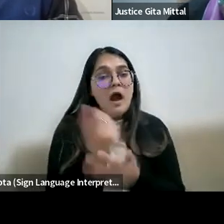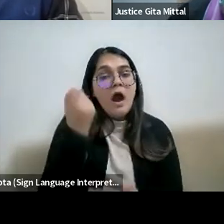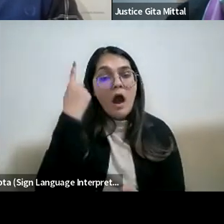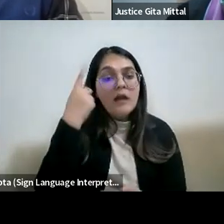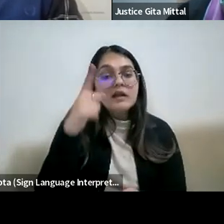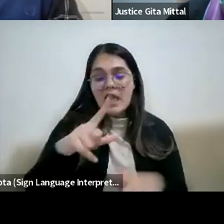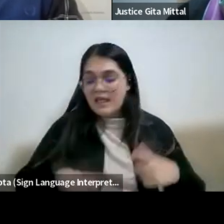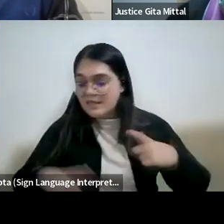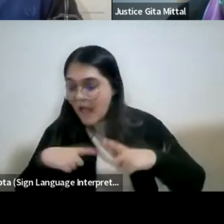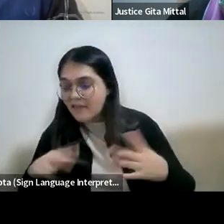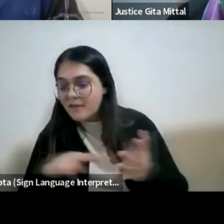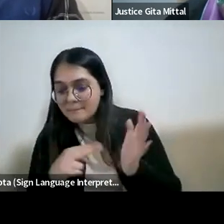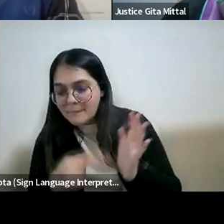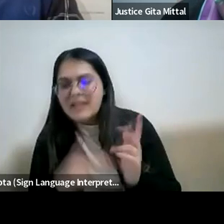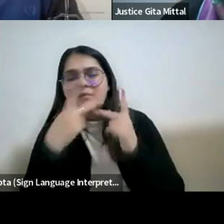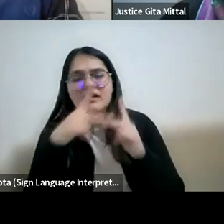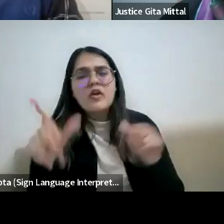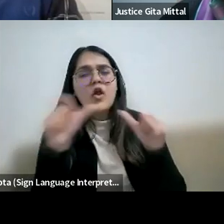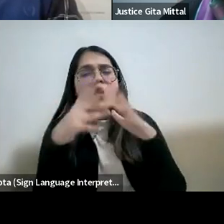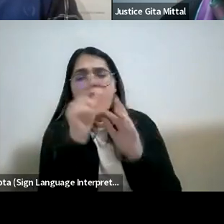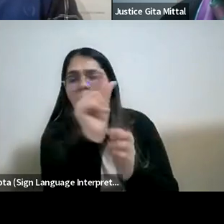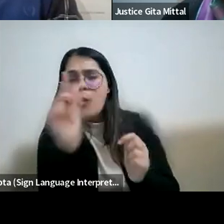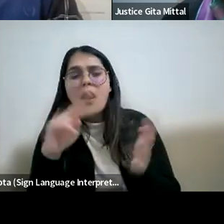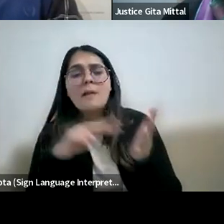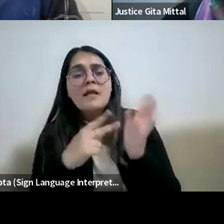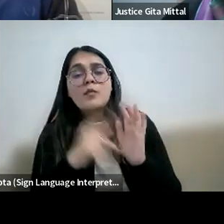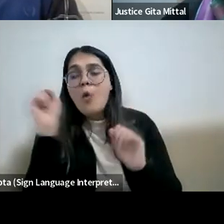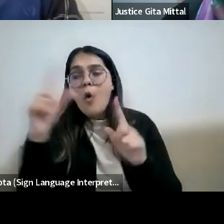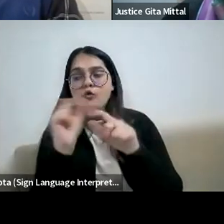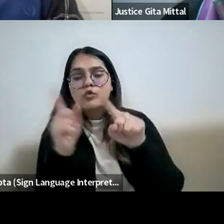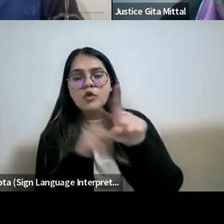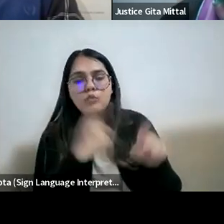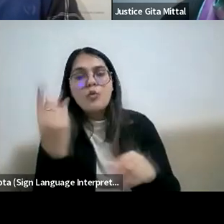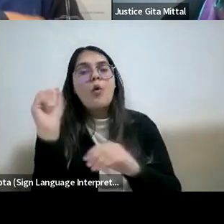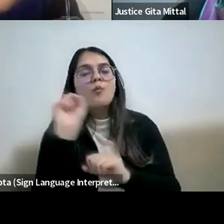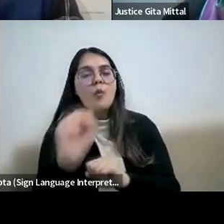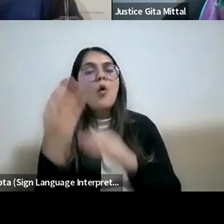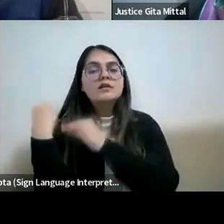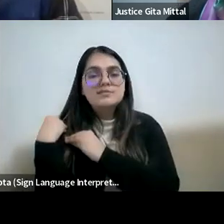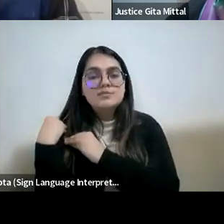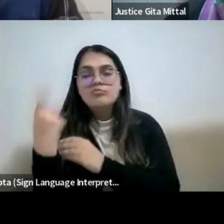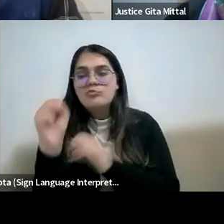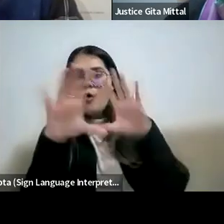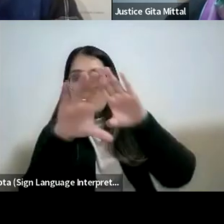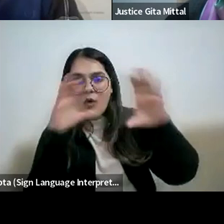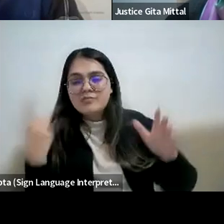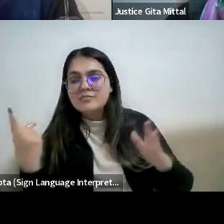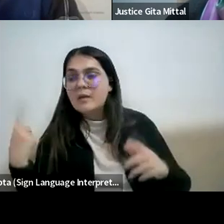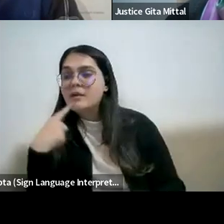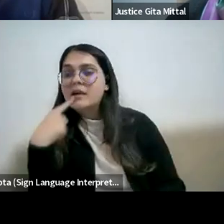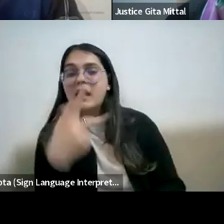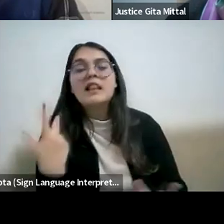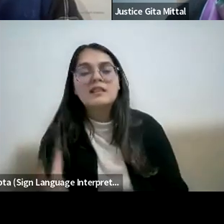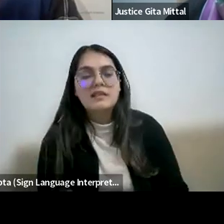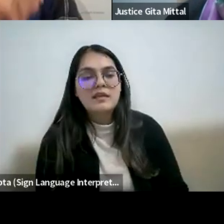life of your neighbor, and your duty the duties which the Constitution imposes on you. I'm giving you a very, very